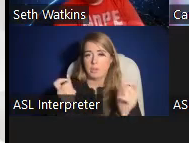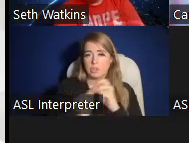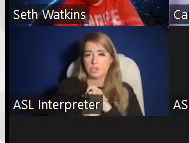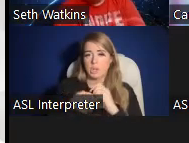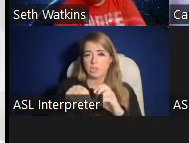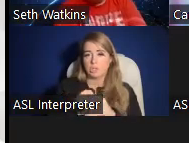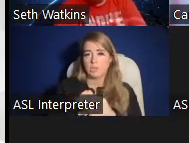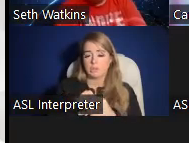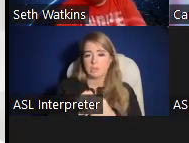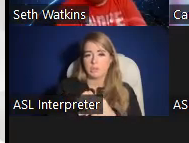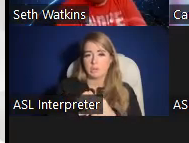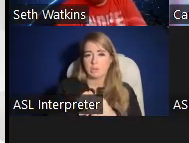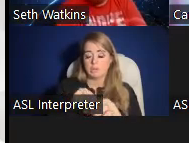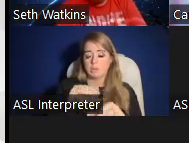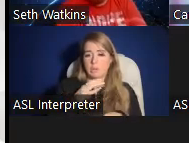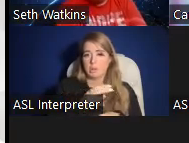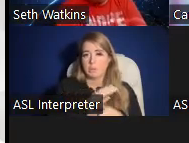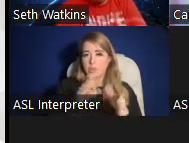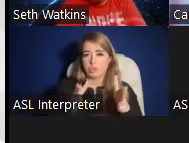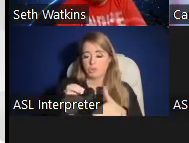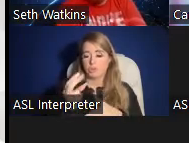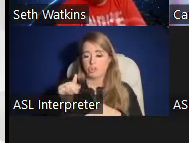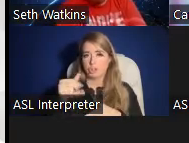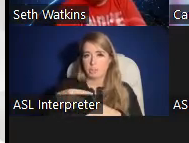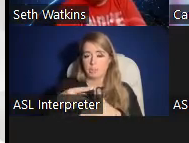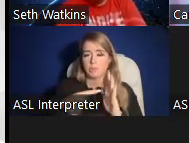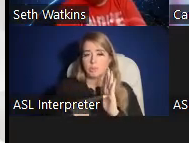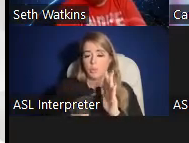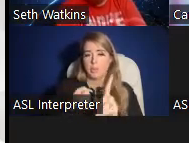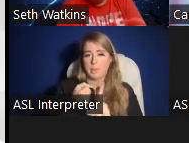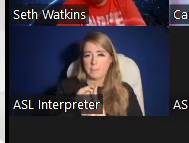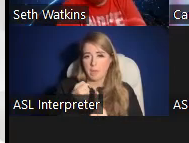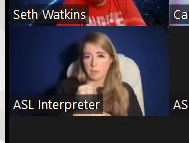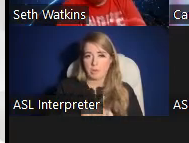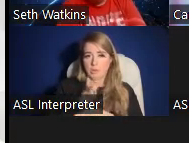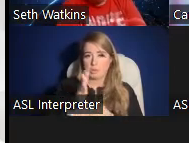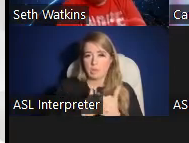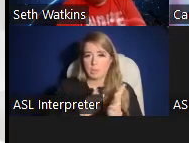you know, commissionership had an impact on some of the